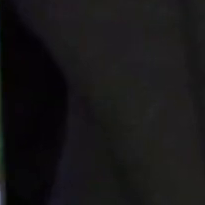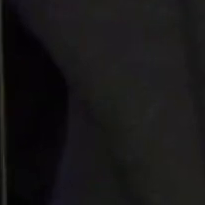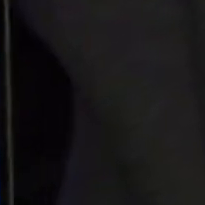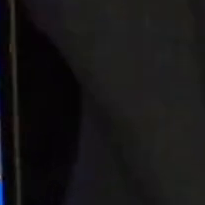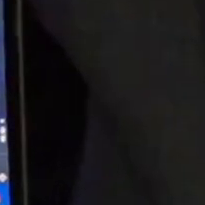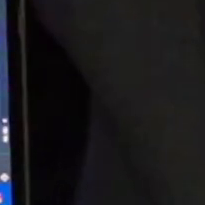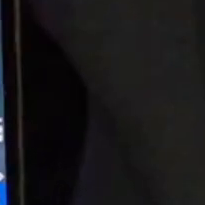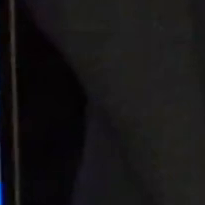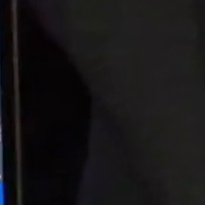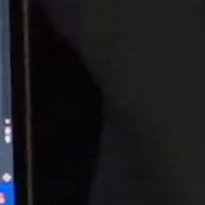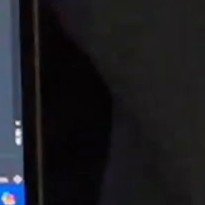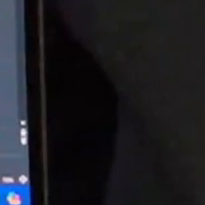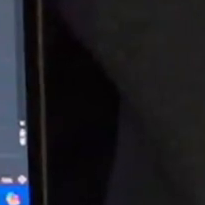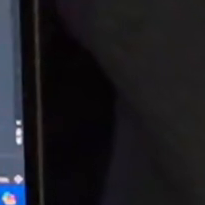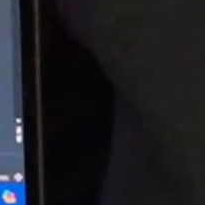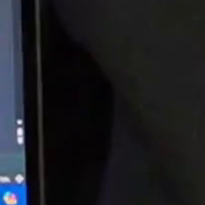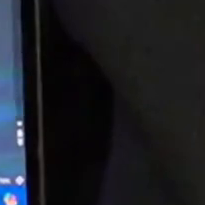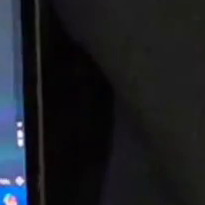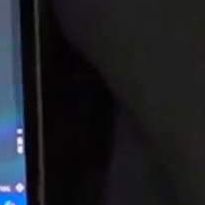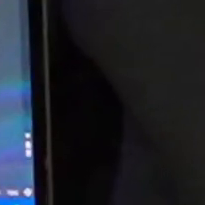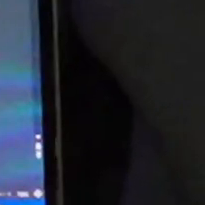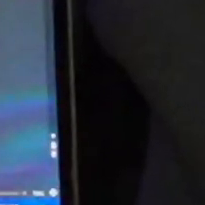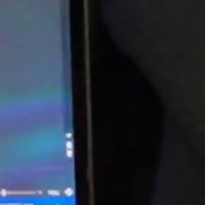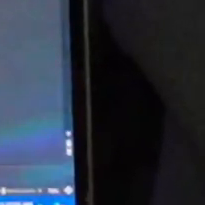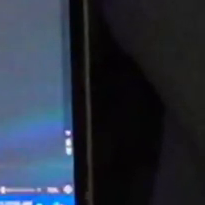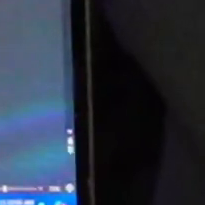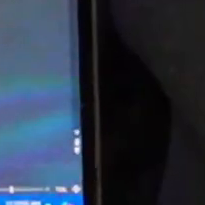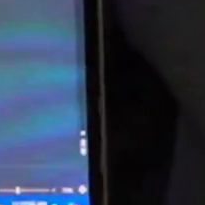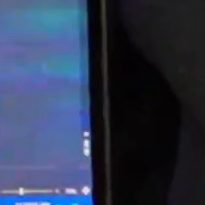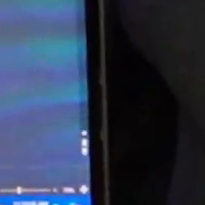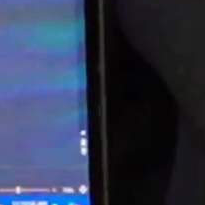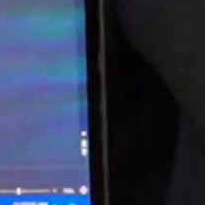And this is the nature of the seed.